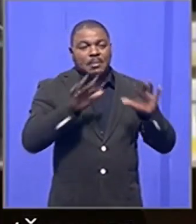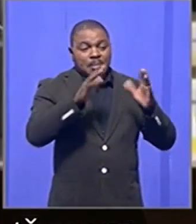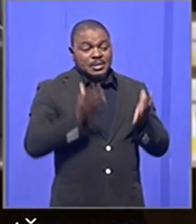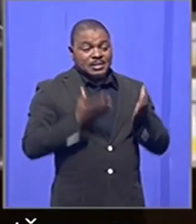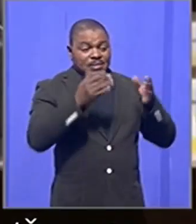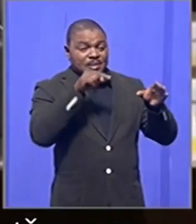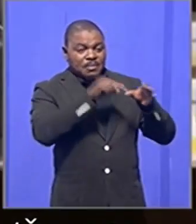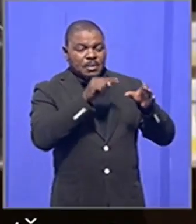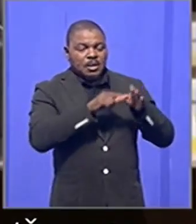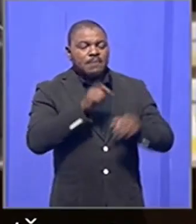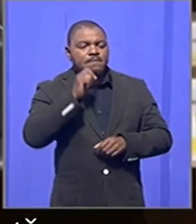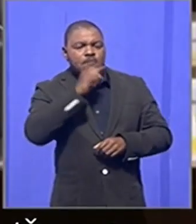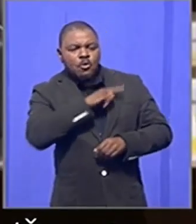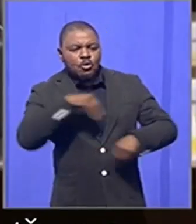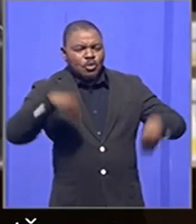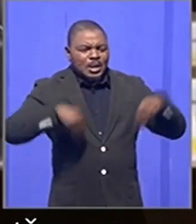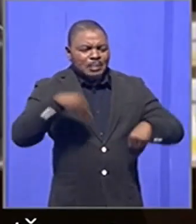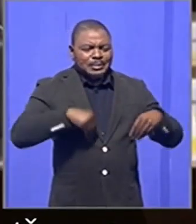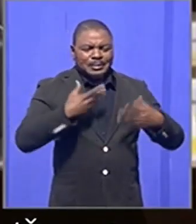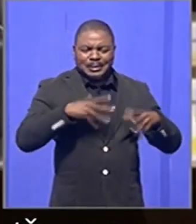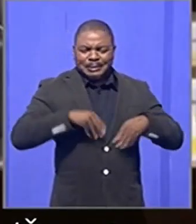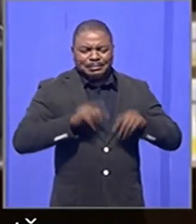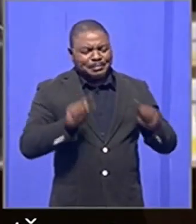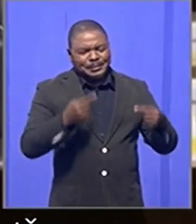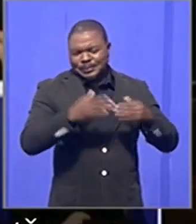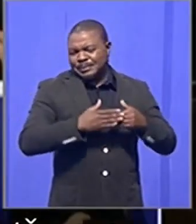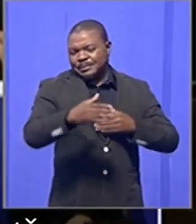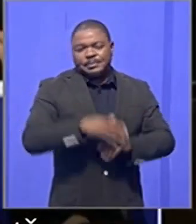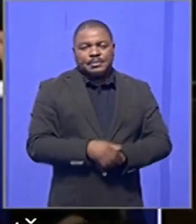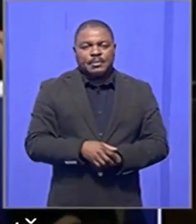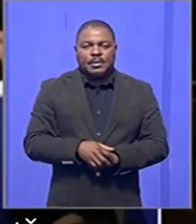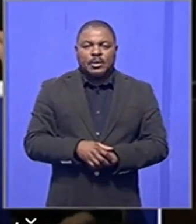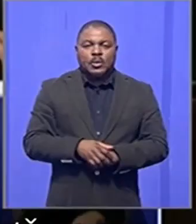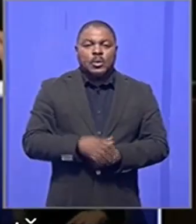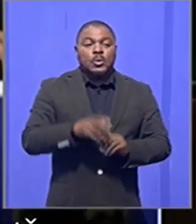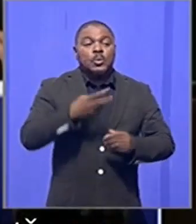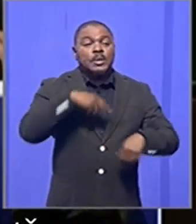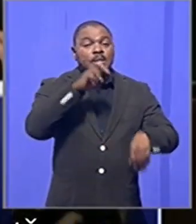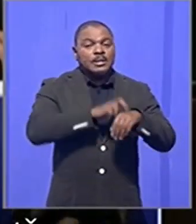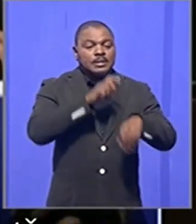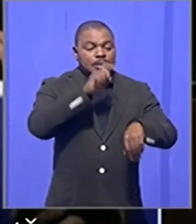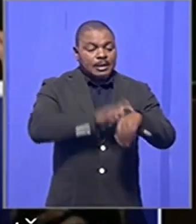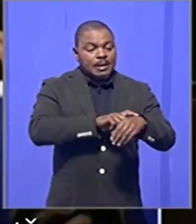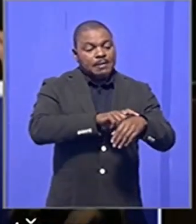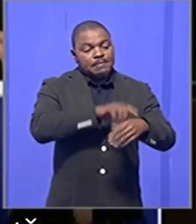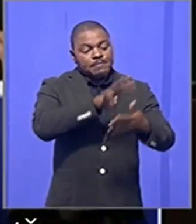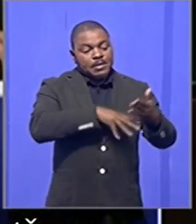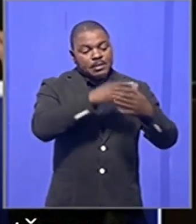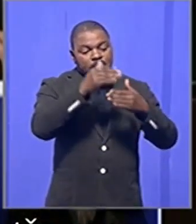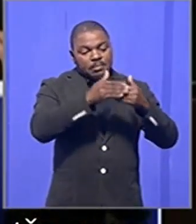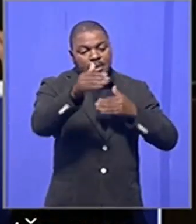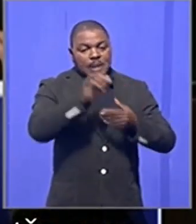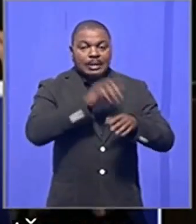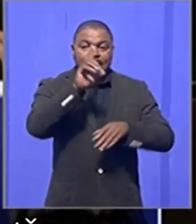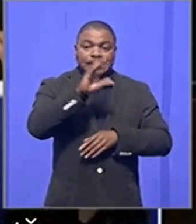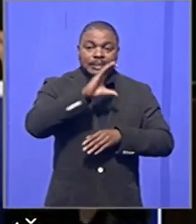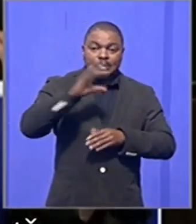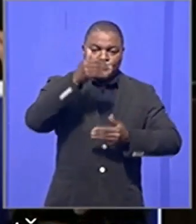levels of fraud and corruption any longer. There should be time frames on disciplinary hearings. If they have